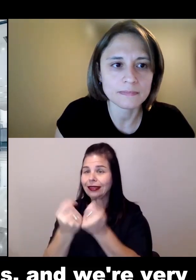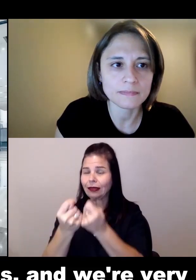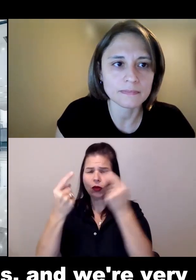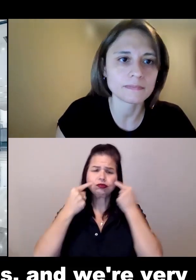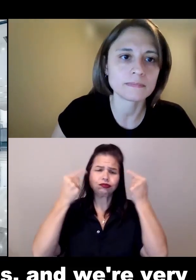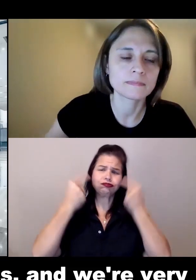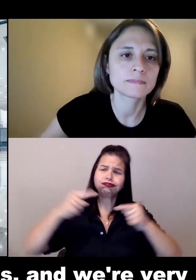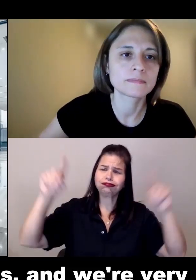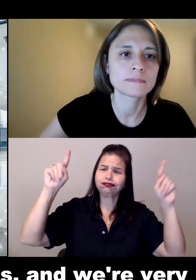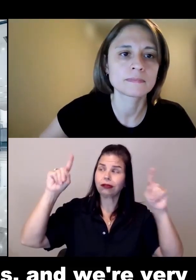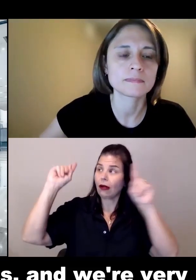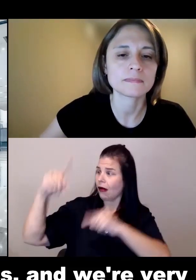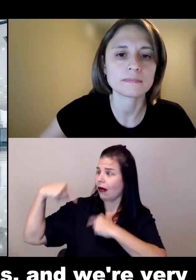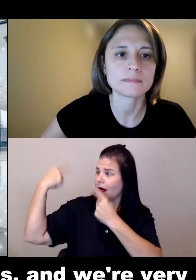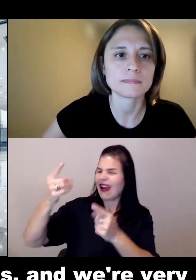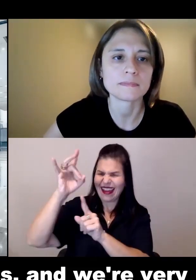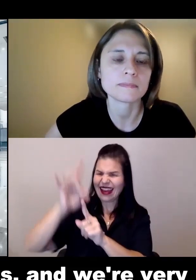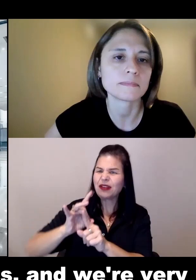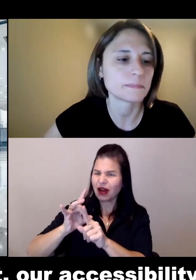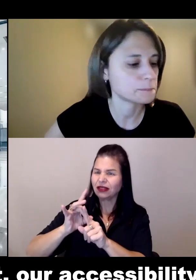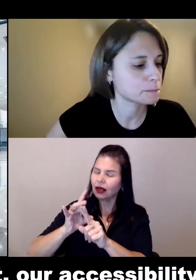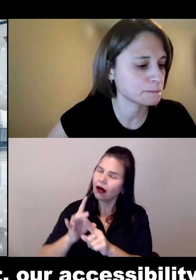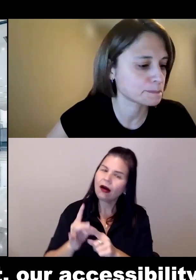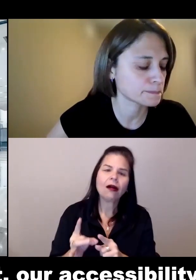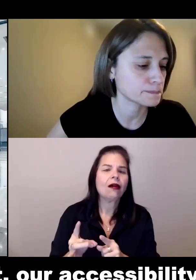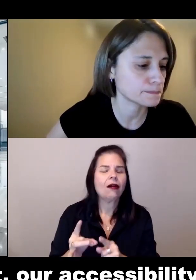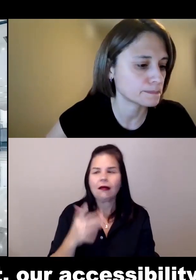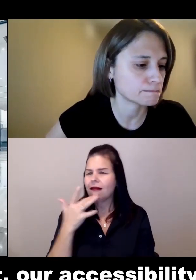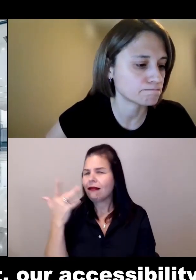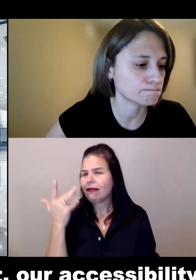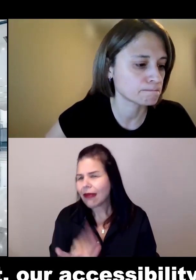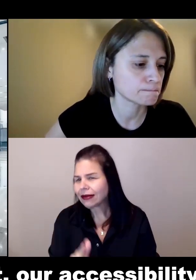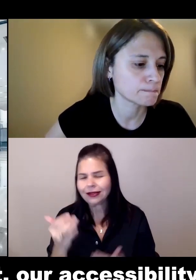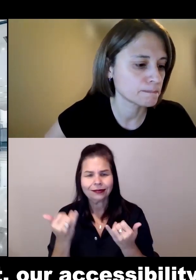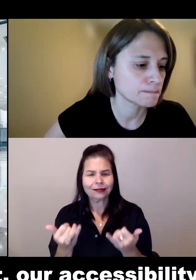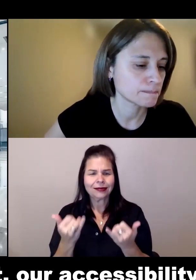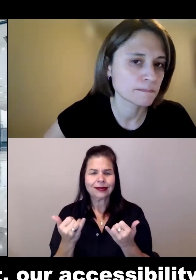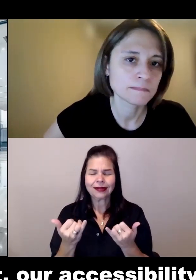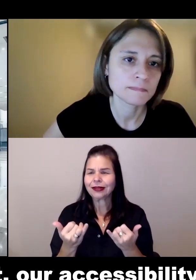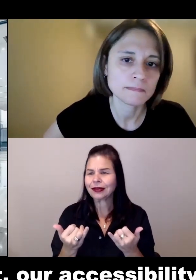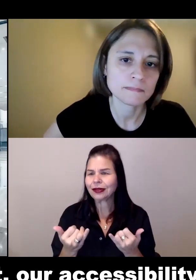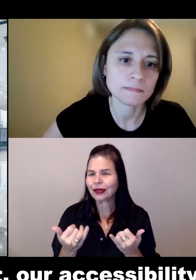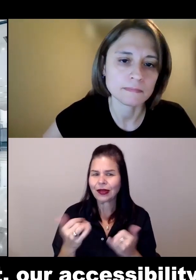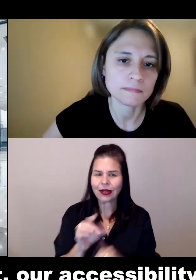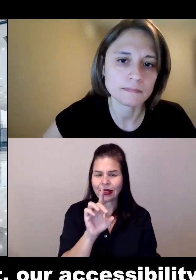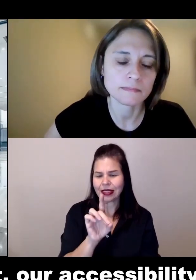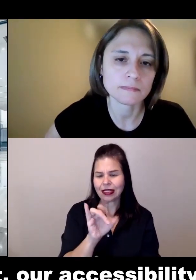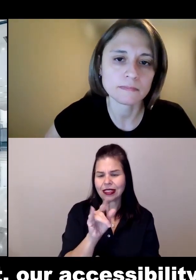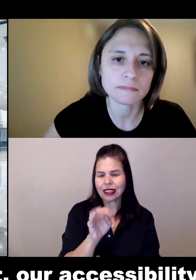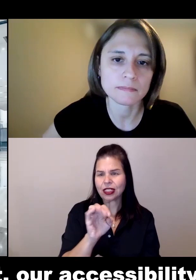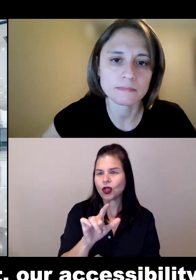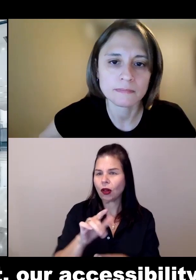the past 8 months. And we are very fortunate to have with us our digital consultant,